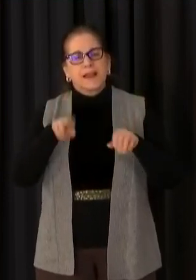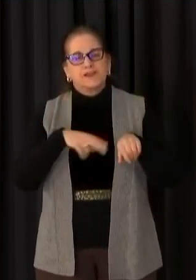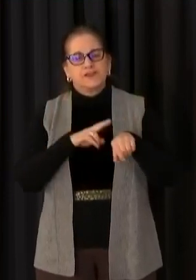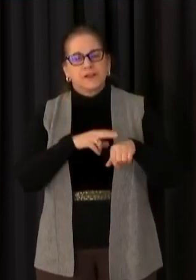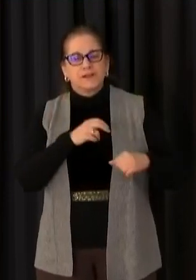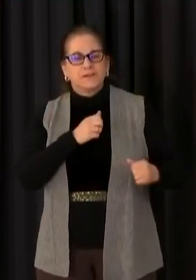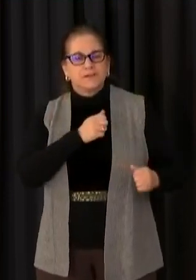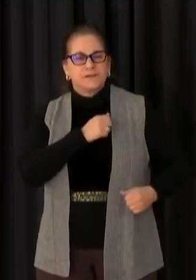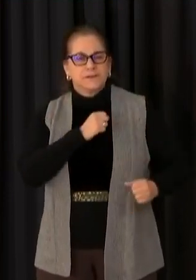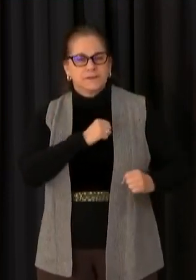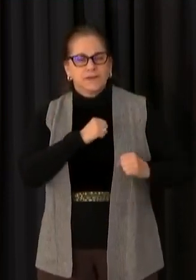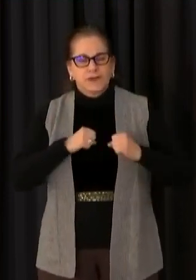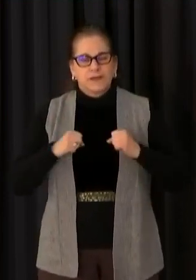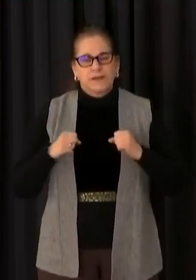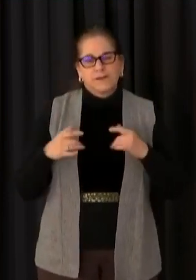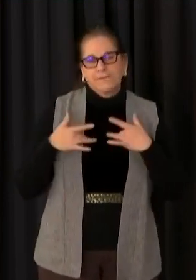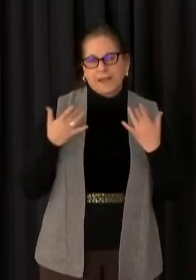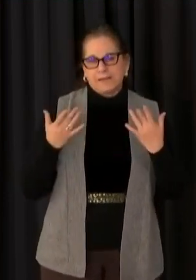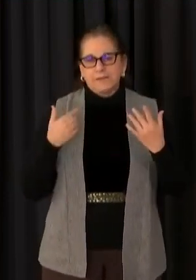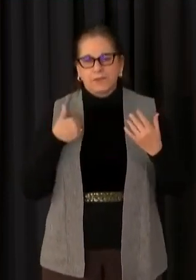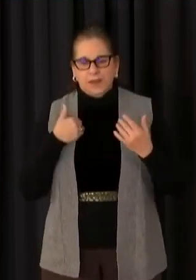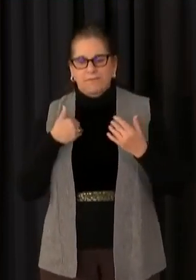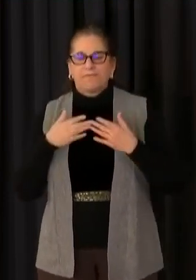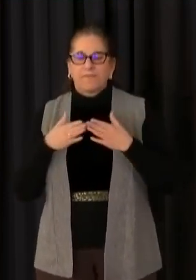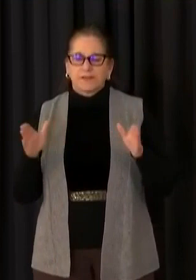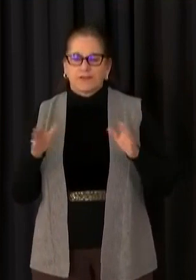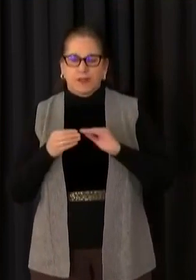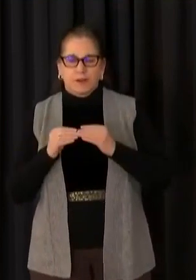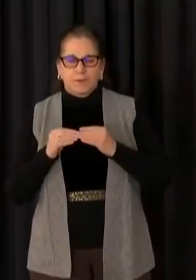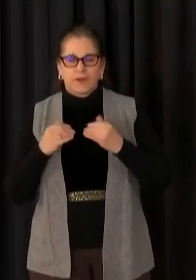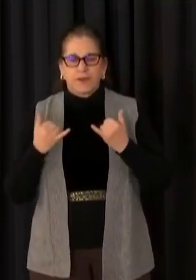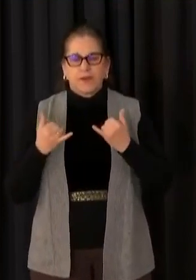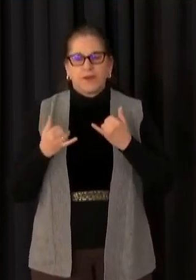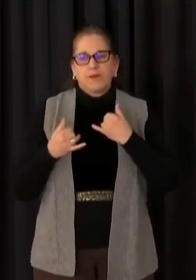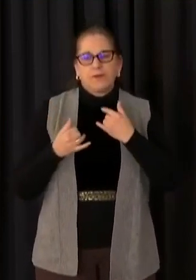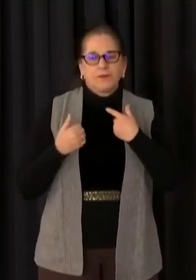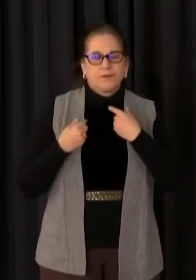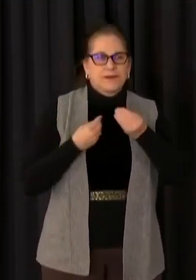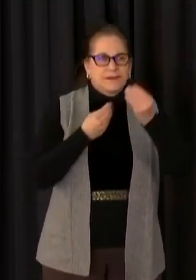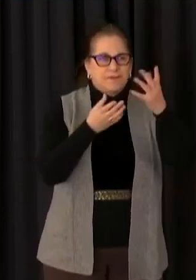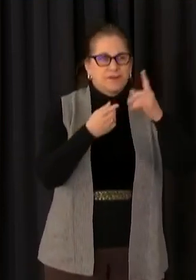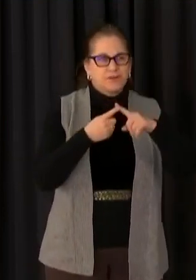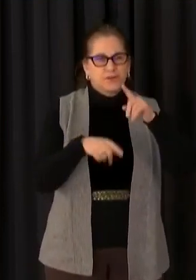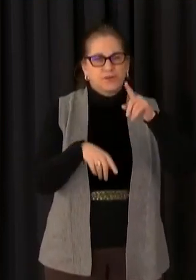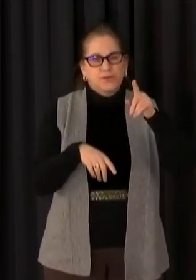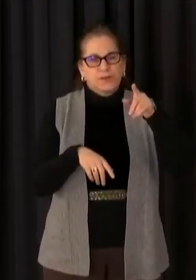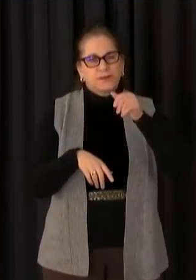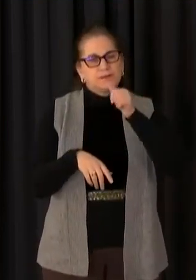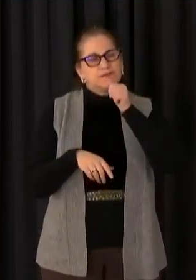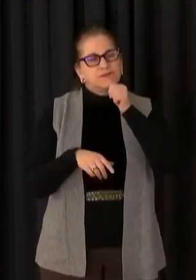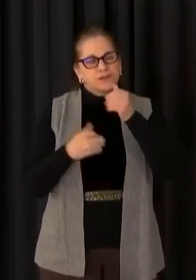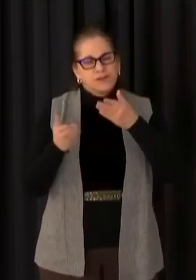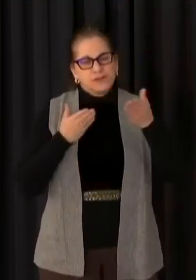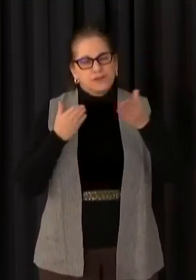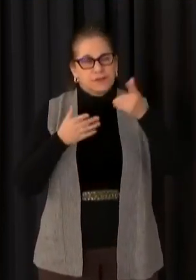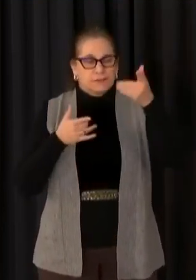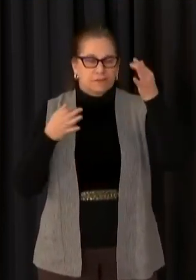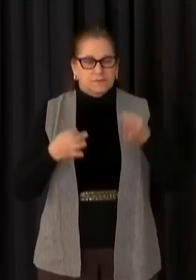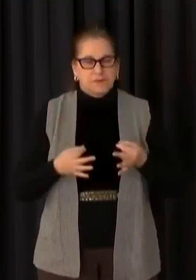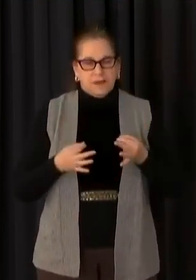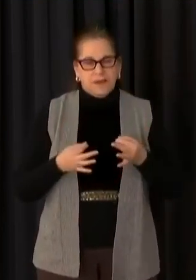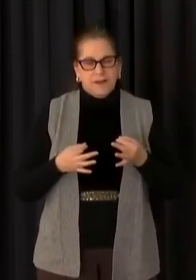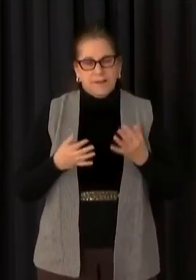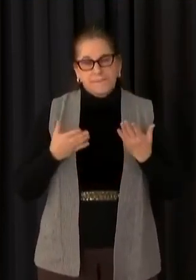numbers will be provided from the United States Secret Service. I think you can expect to see